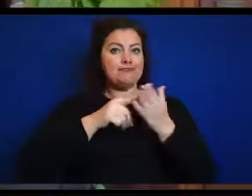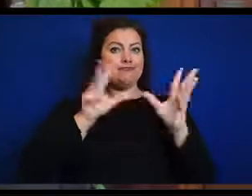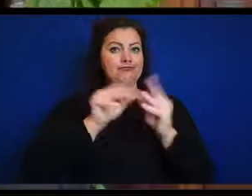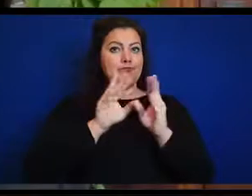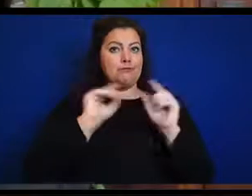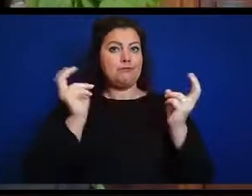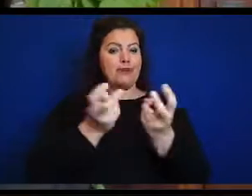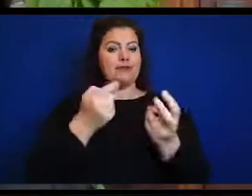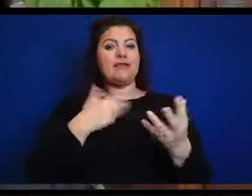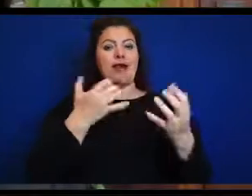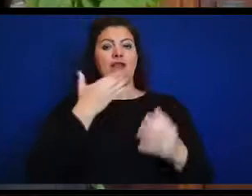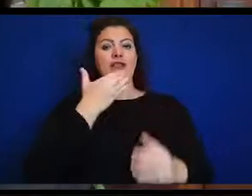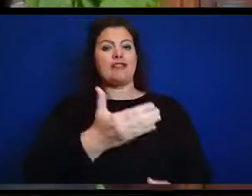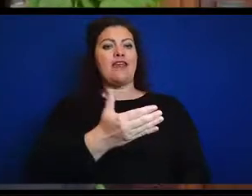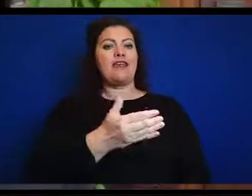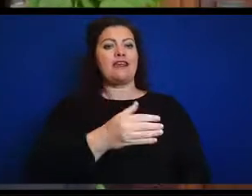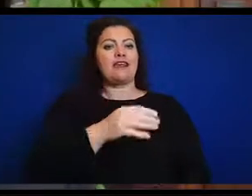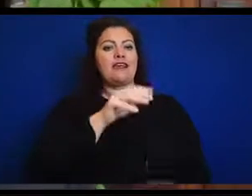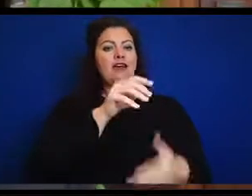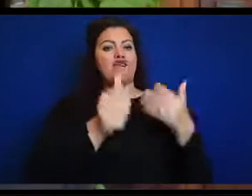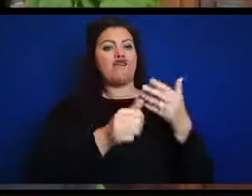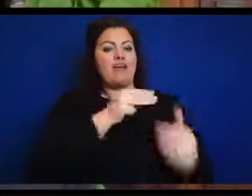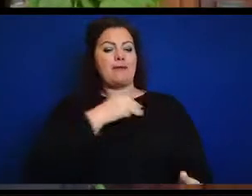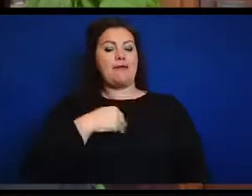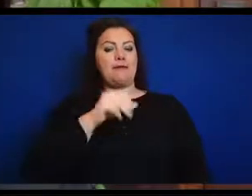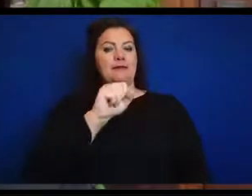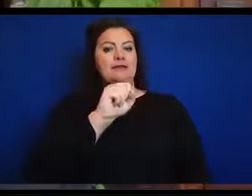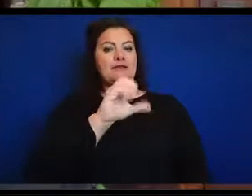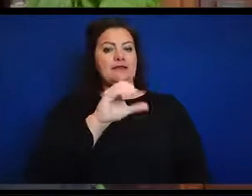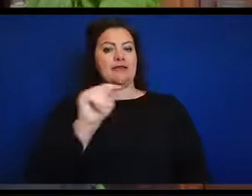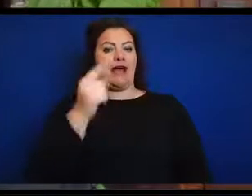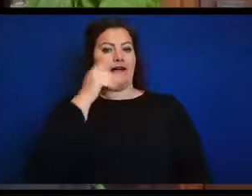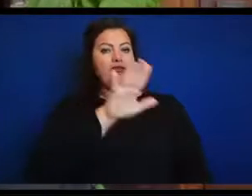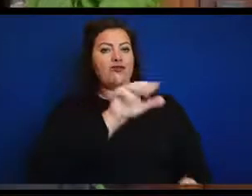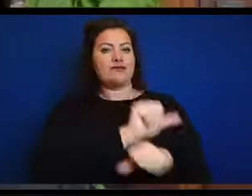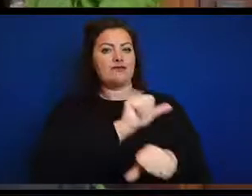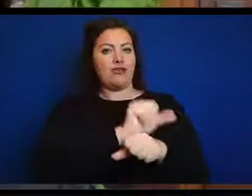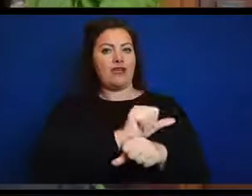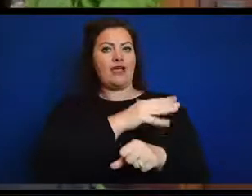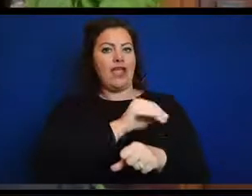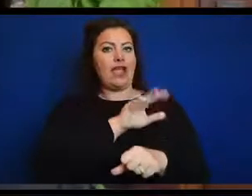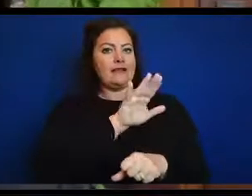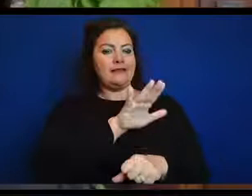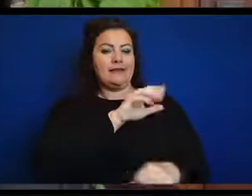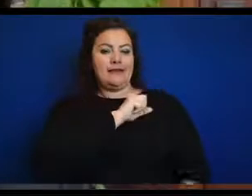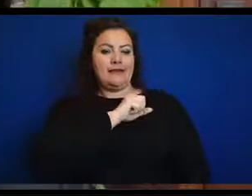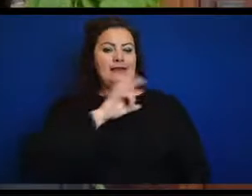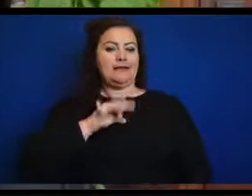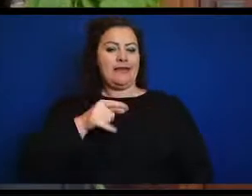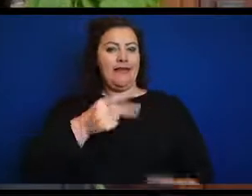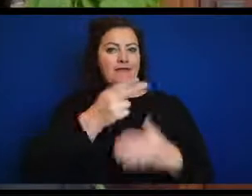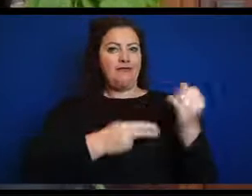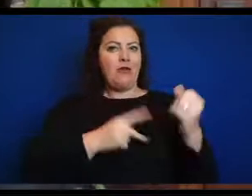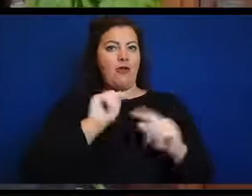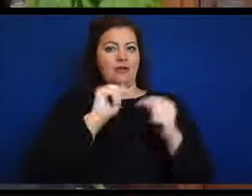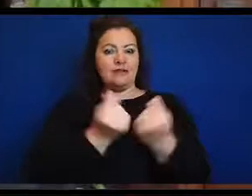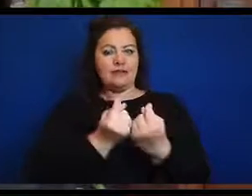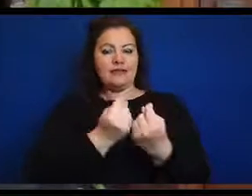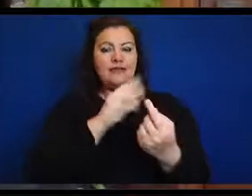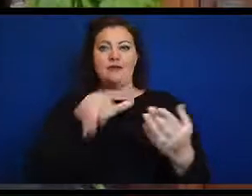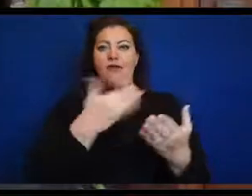Scott for his work and his cooperation, as well as the staffs of both of our teams, all